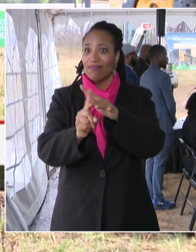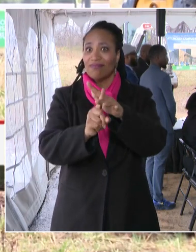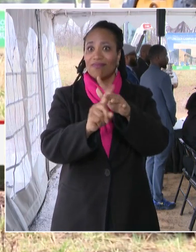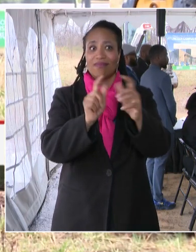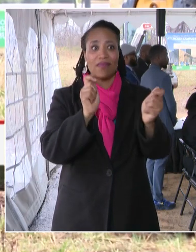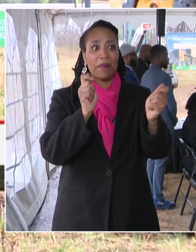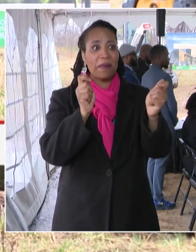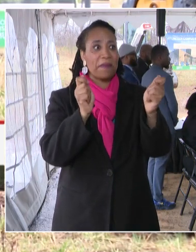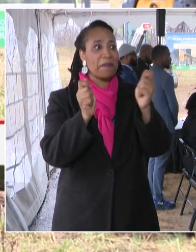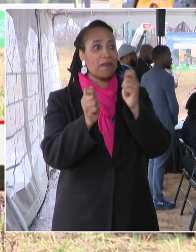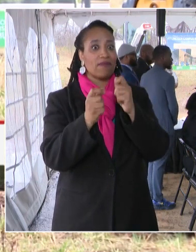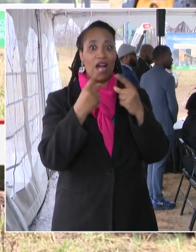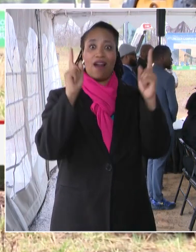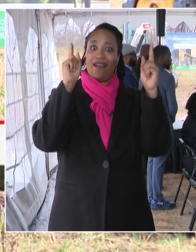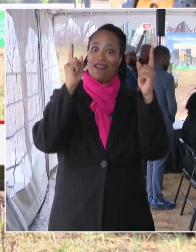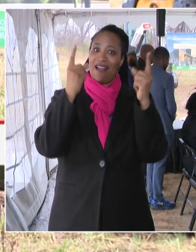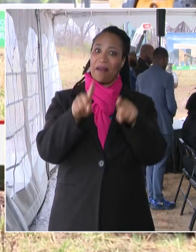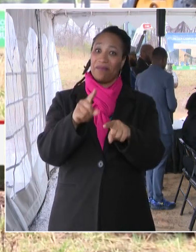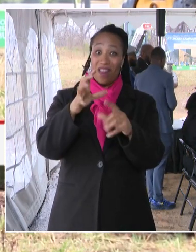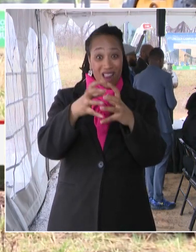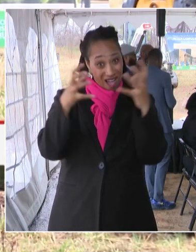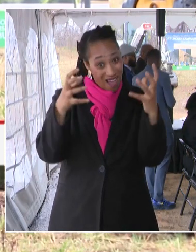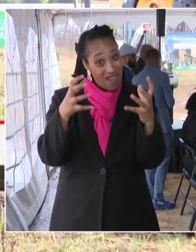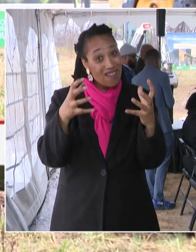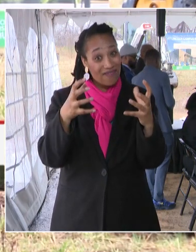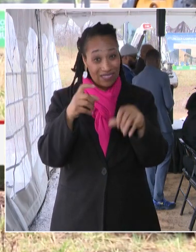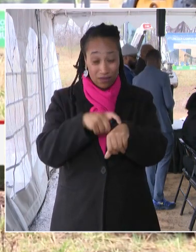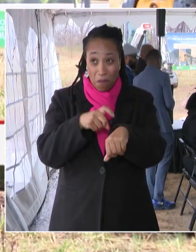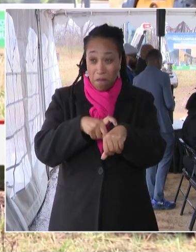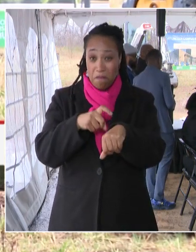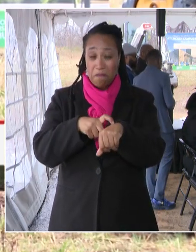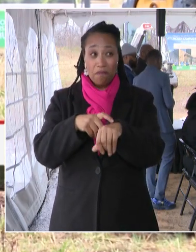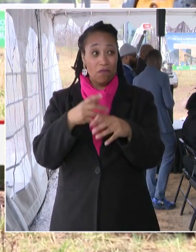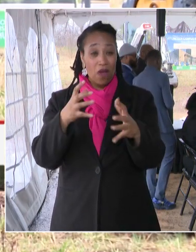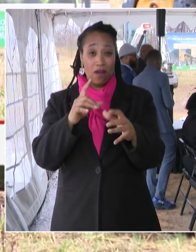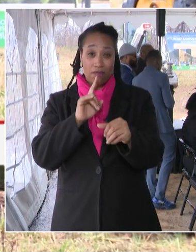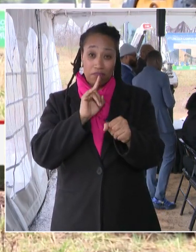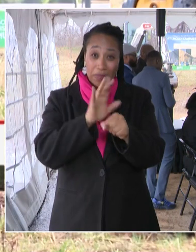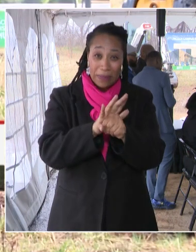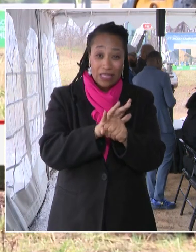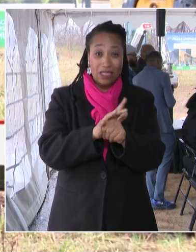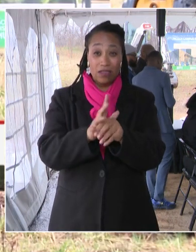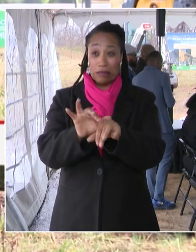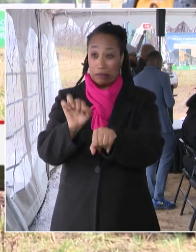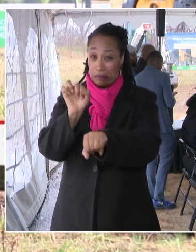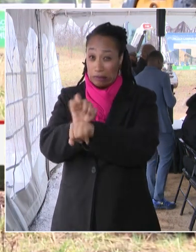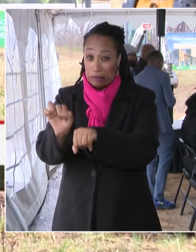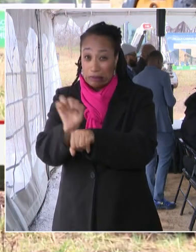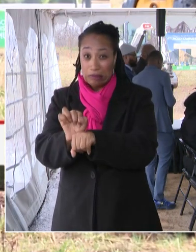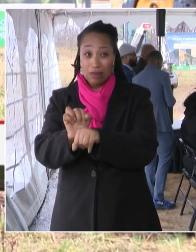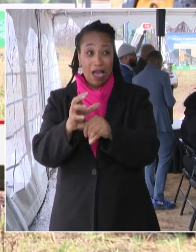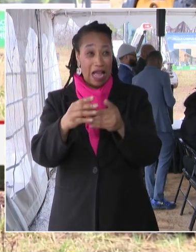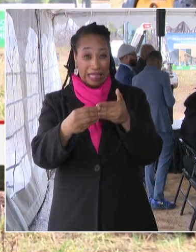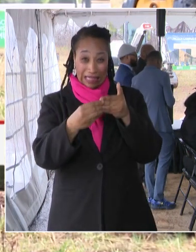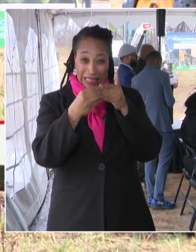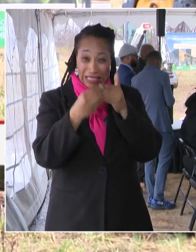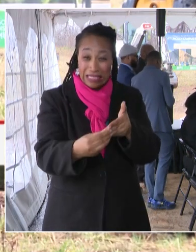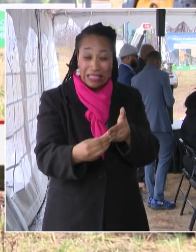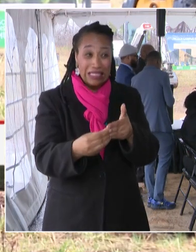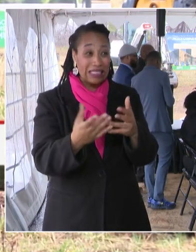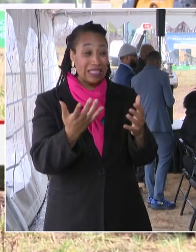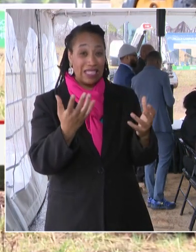takes vision, it takes commitment, it takes the leadership that we see from our Mayor Muriel Bowser. So let's give her another hand.